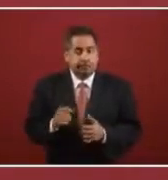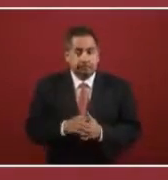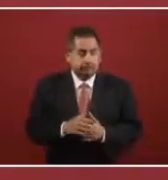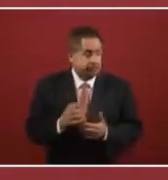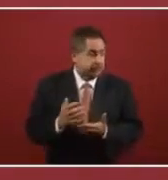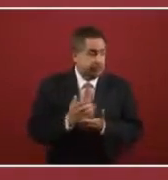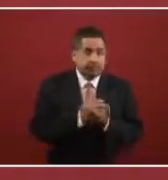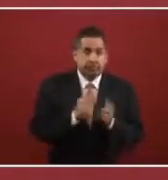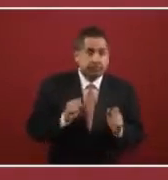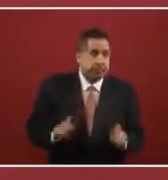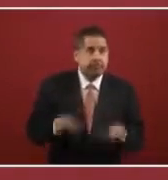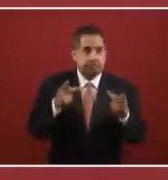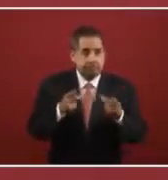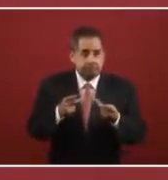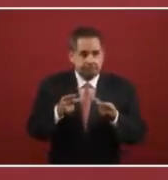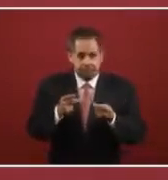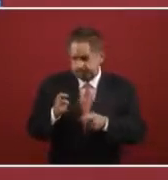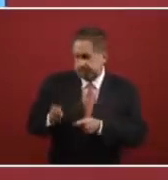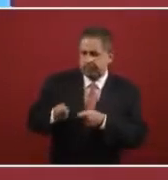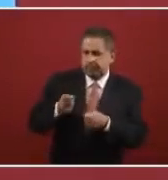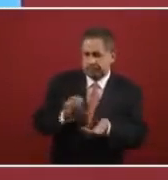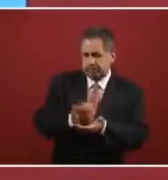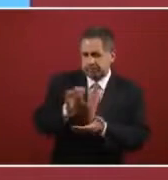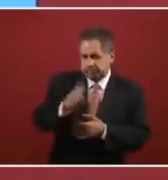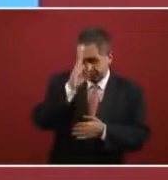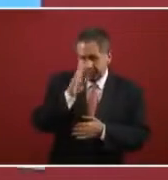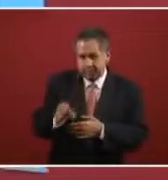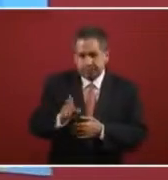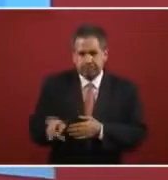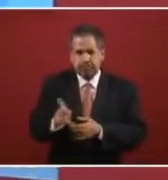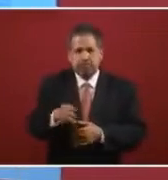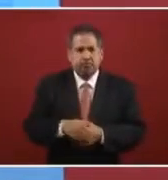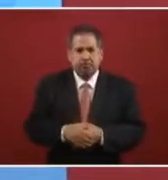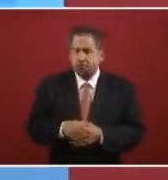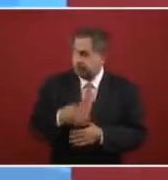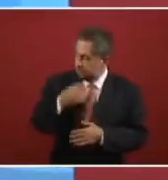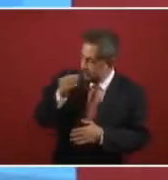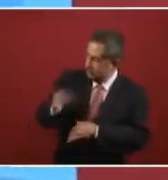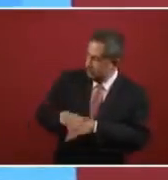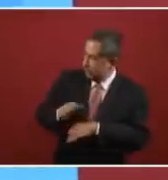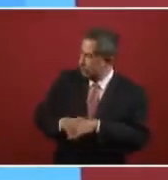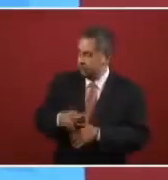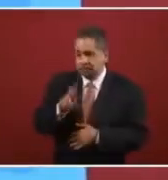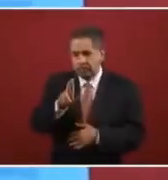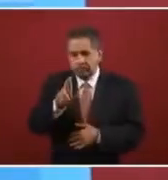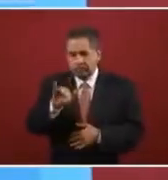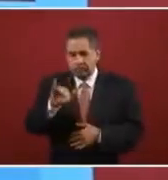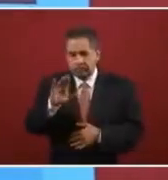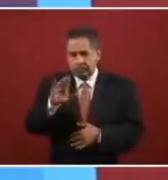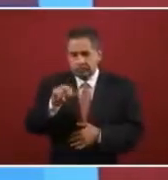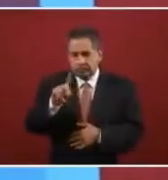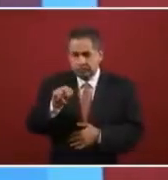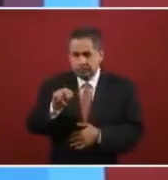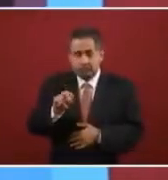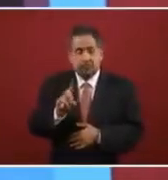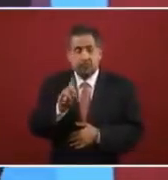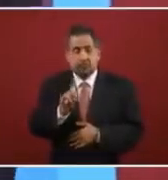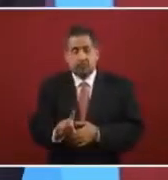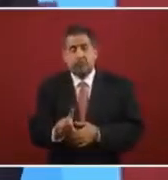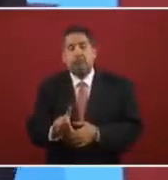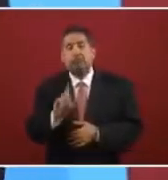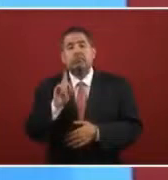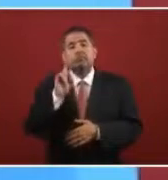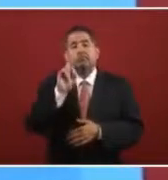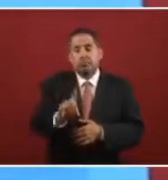salga de la subasta. Whatever the proceeds are from that auction. And I'm telling Ricardo that we do it